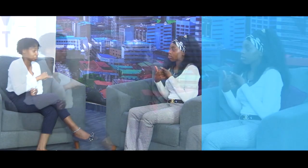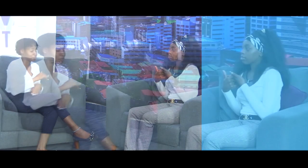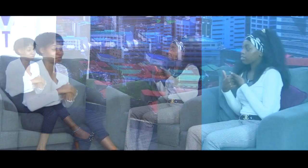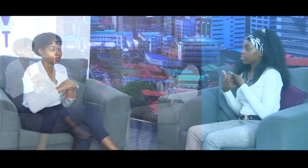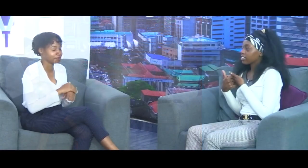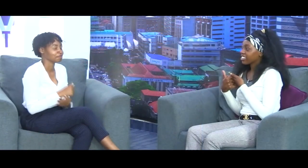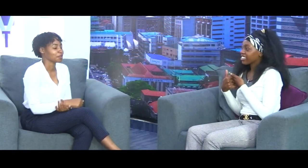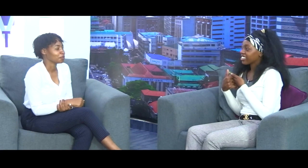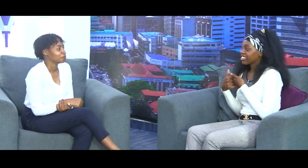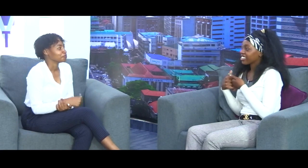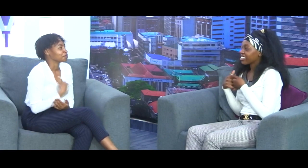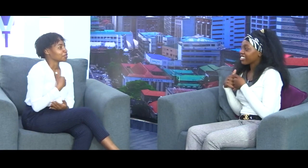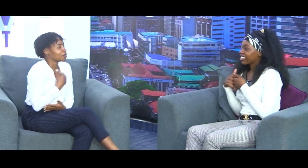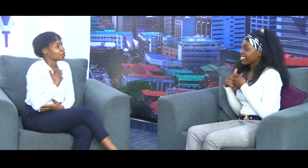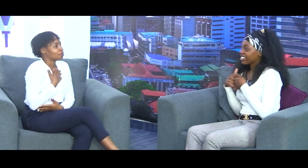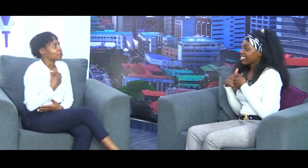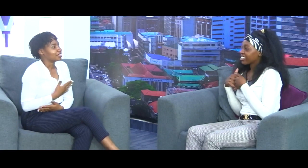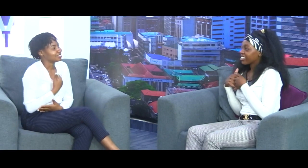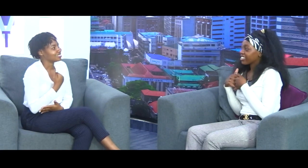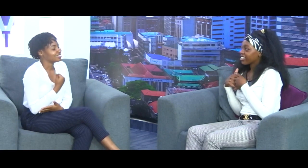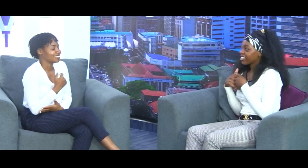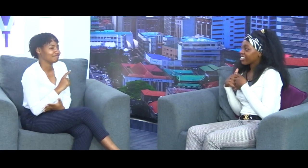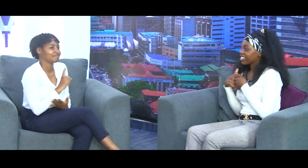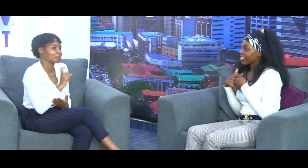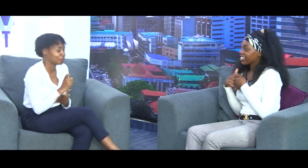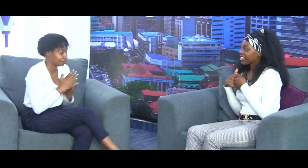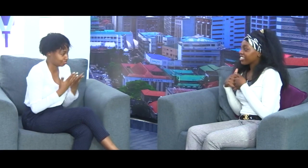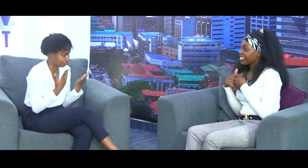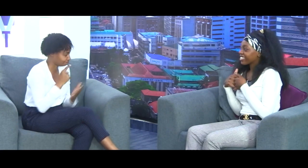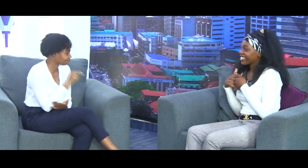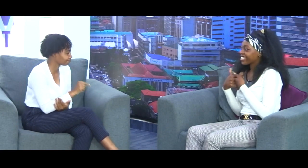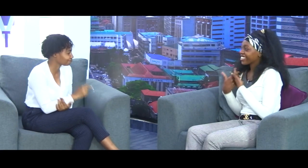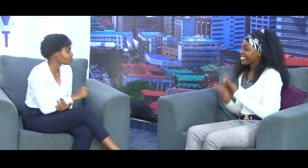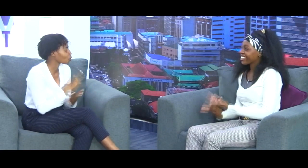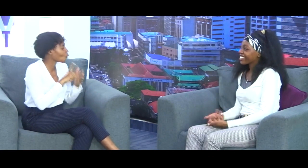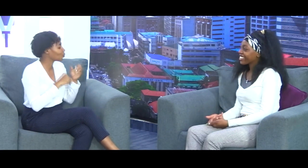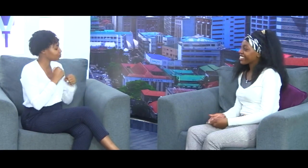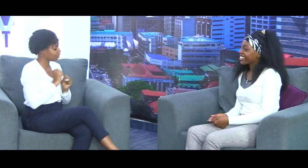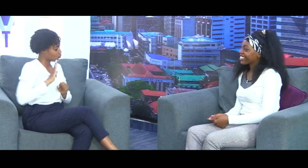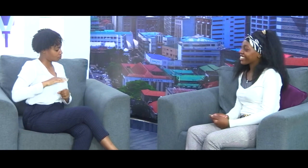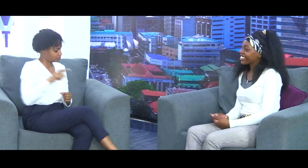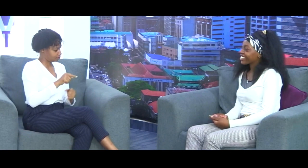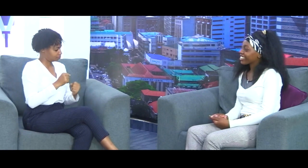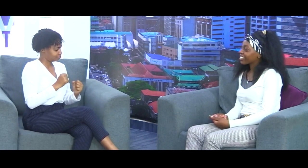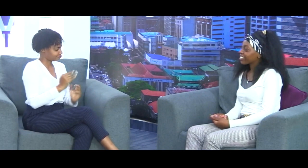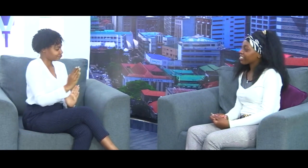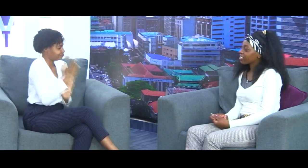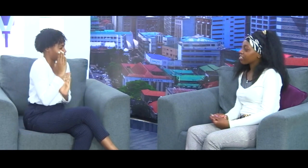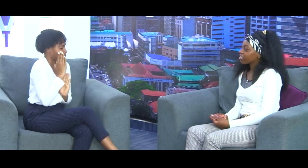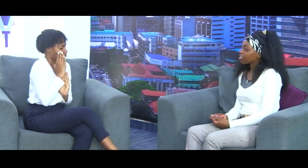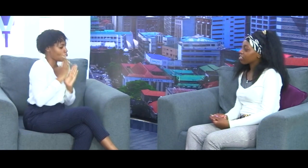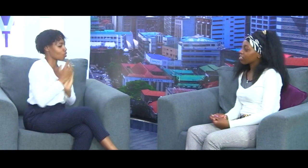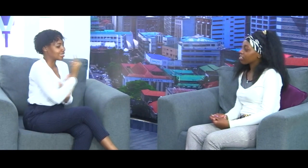Okay, that is really good. Also, I want to know something.